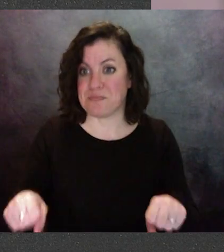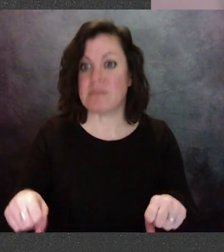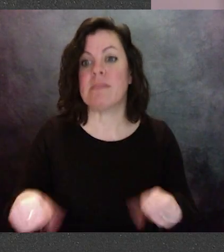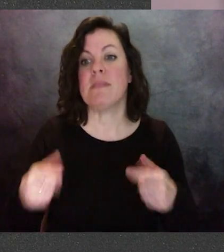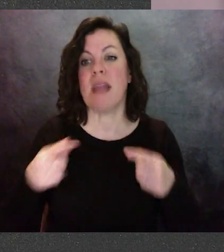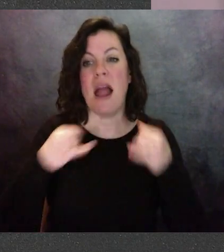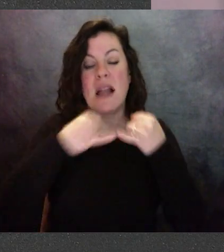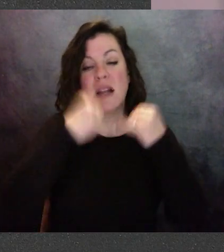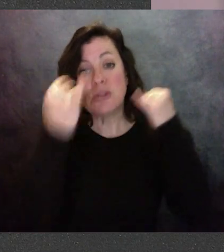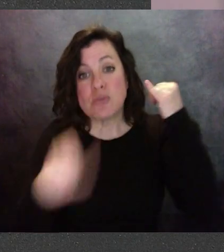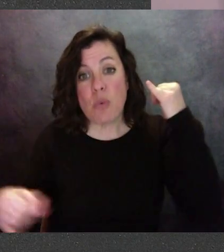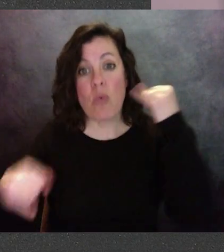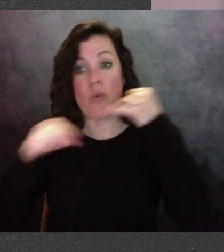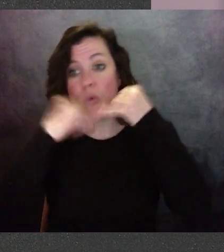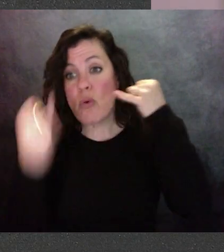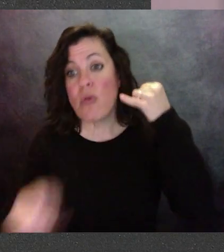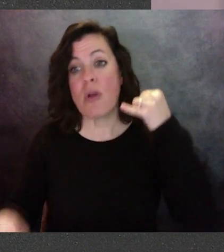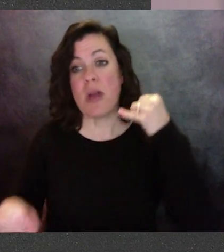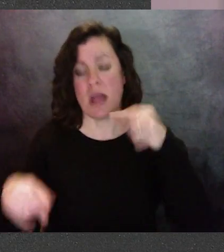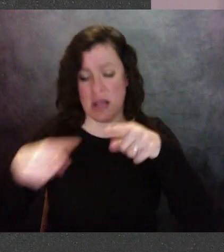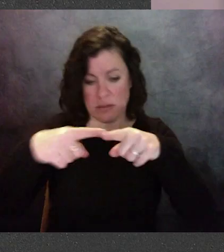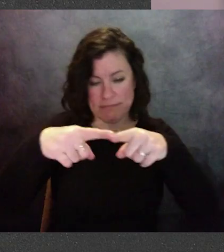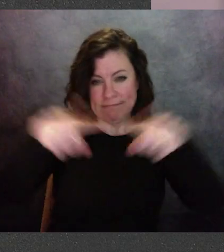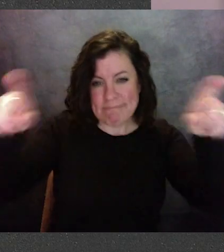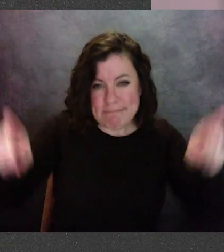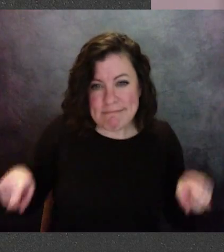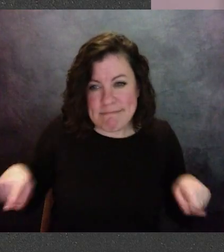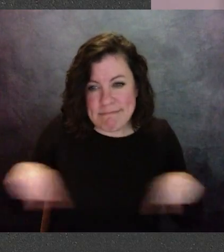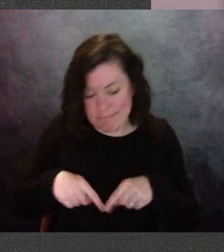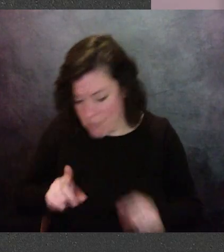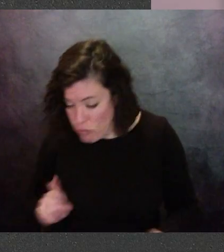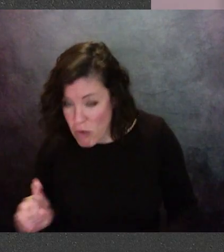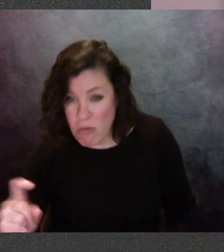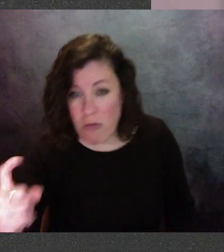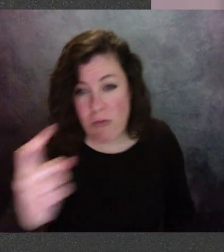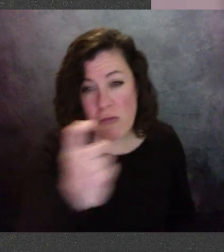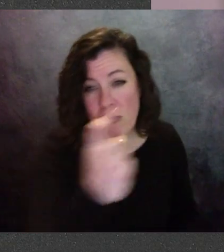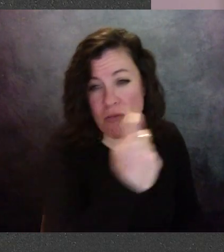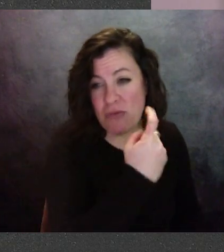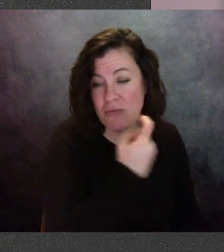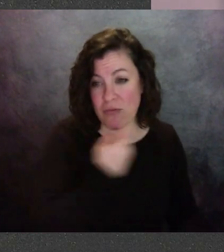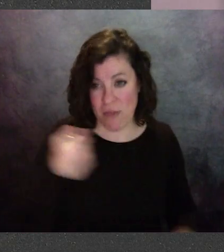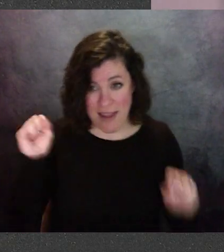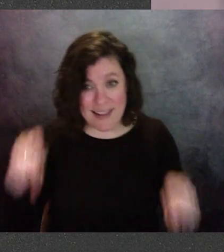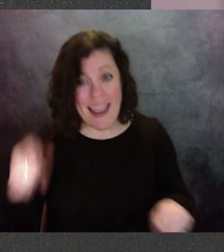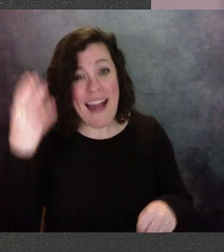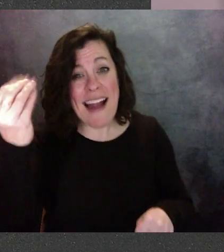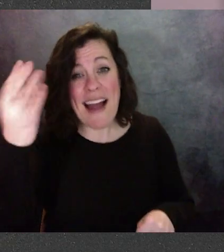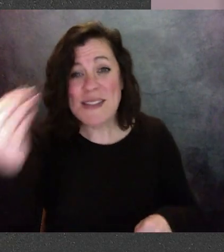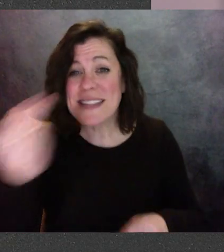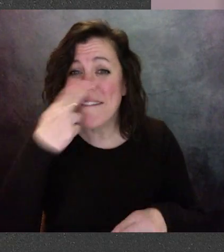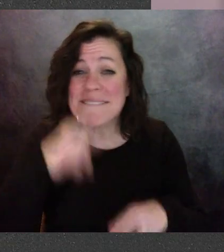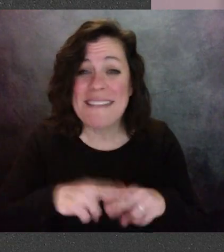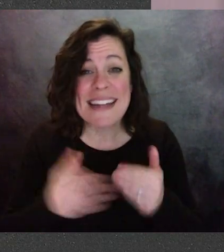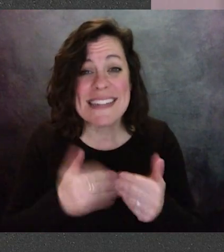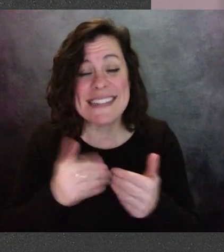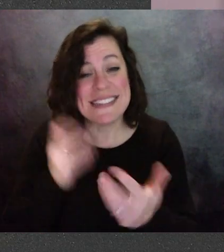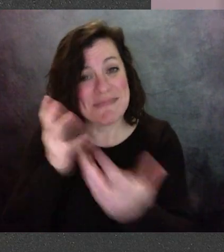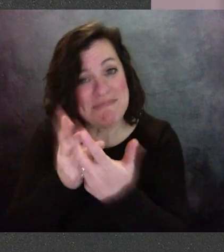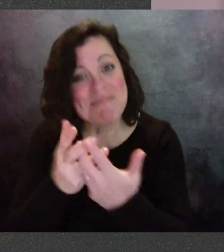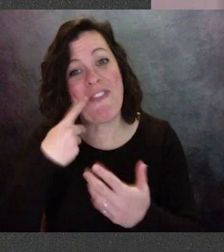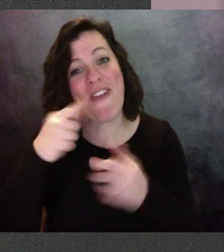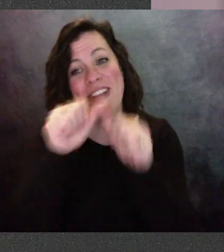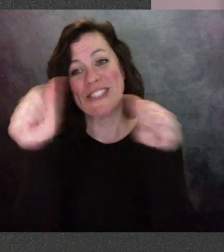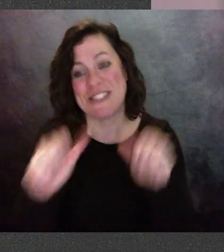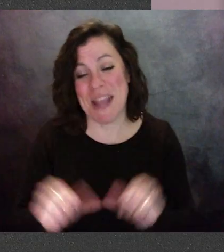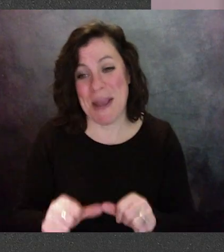right? And fun at the same time. But sometimes when you're getting in shape, maybe you feel like someone's a